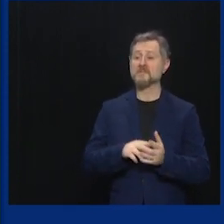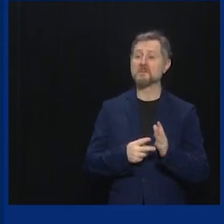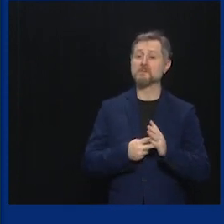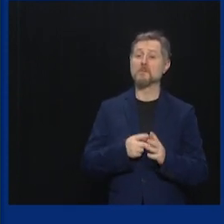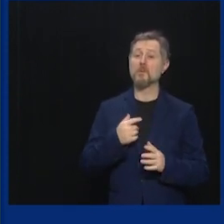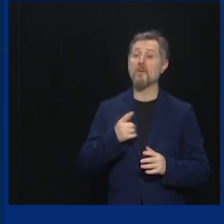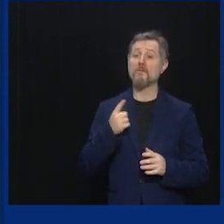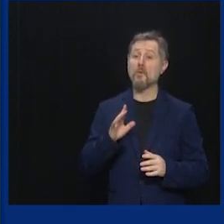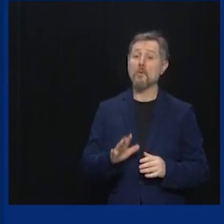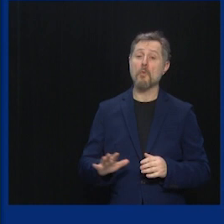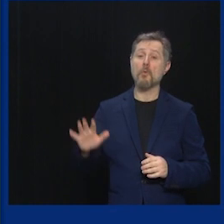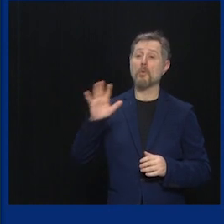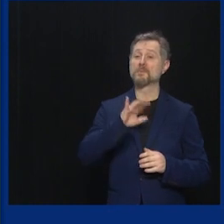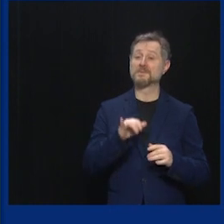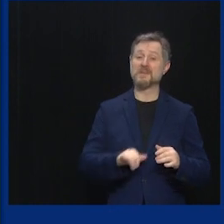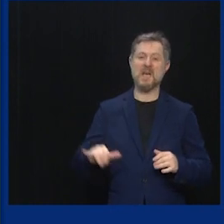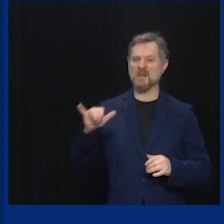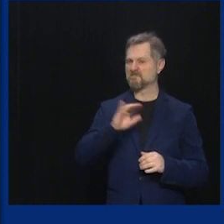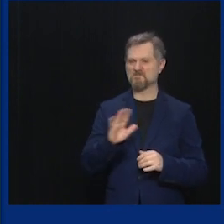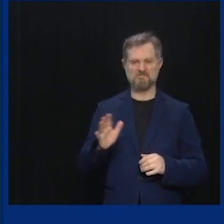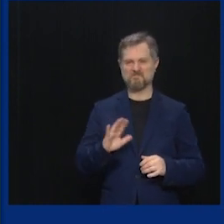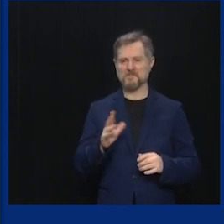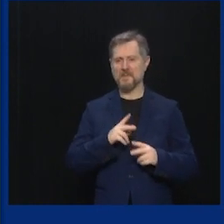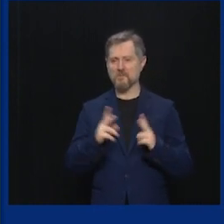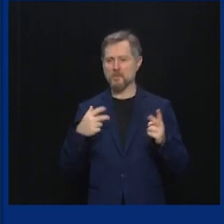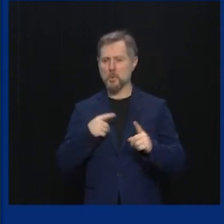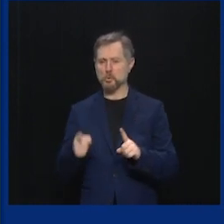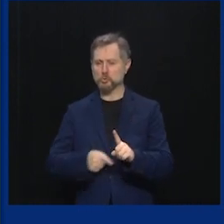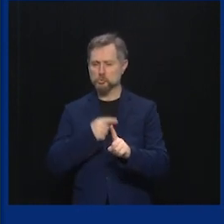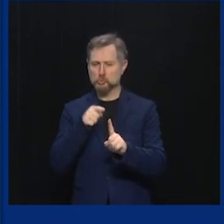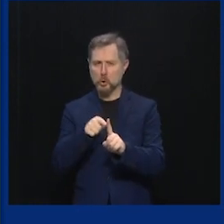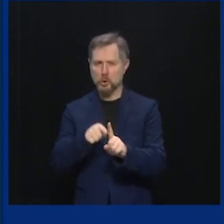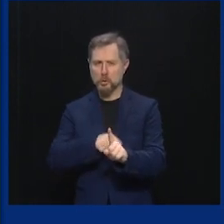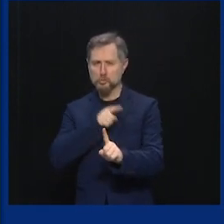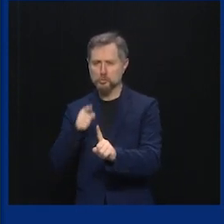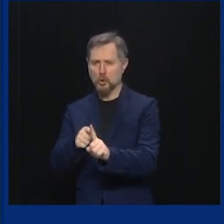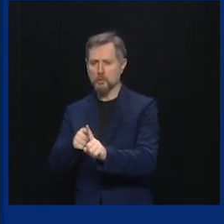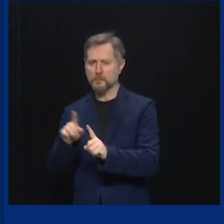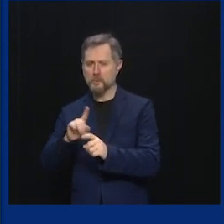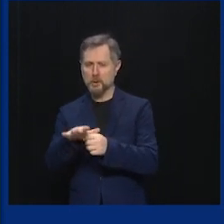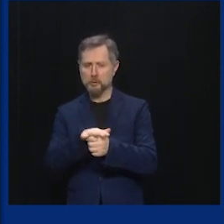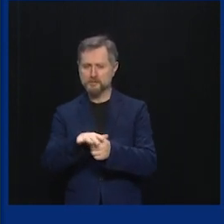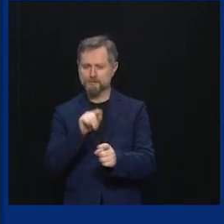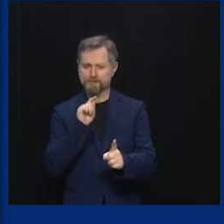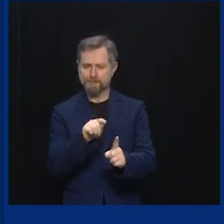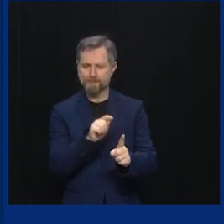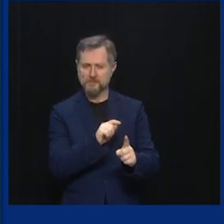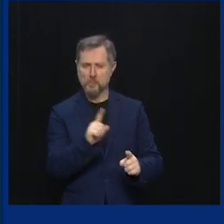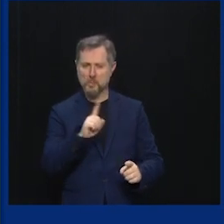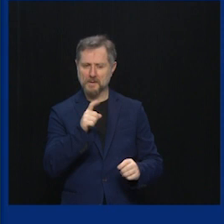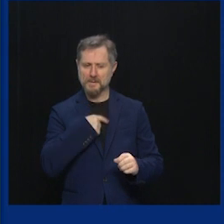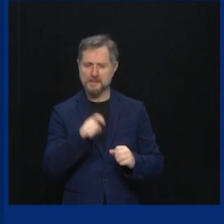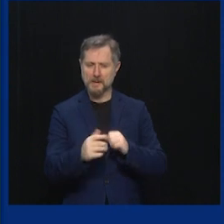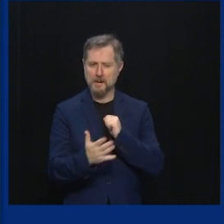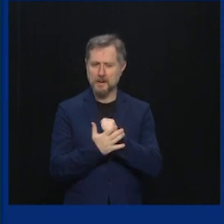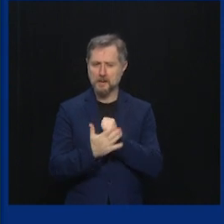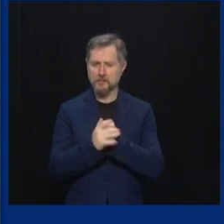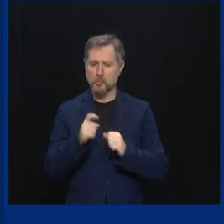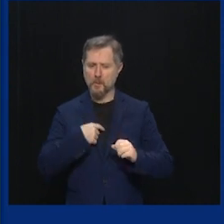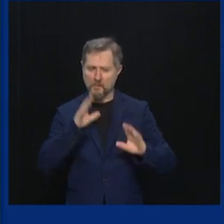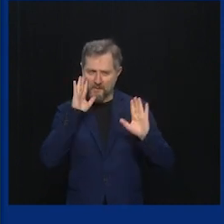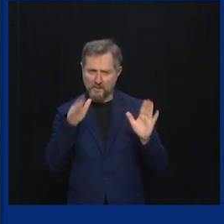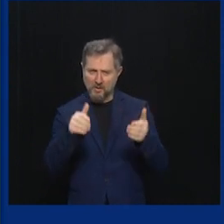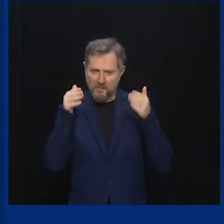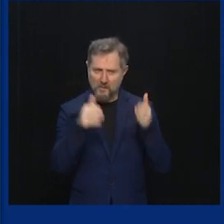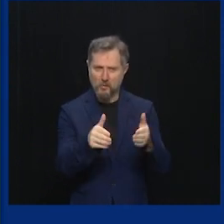state of New York. We're going to be targeted and look at specific regions and do whatever we can to protect access to critical health services.